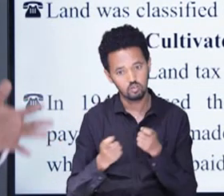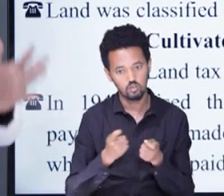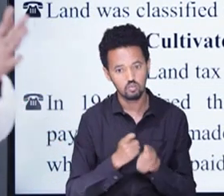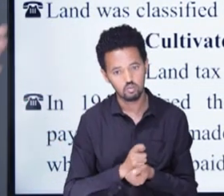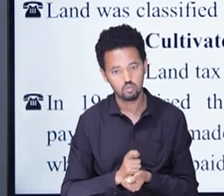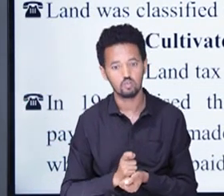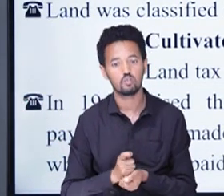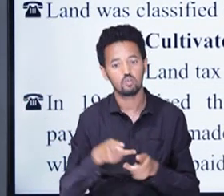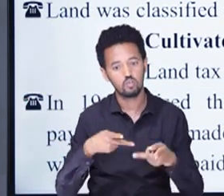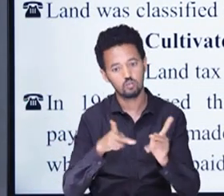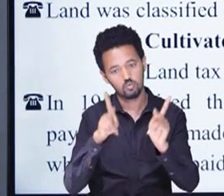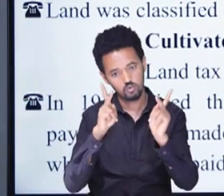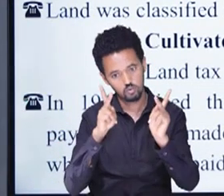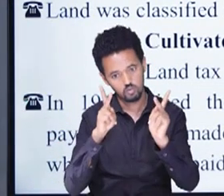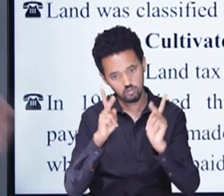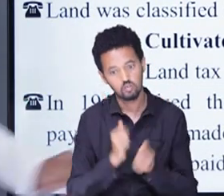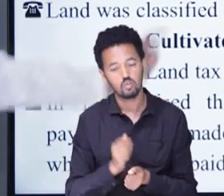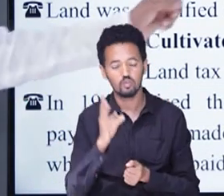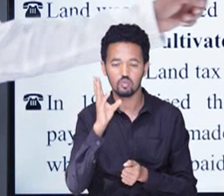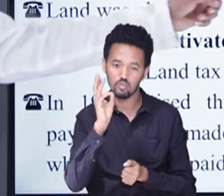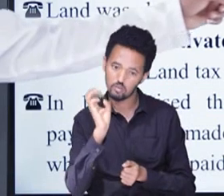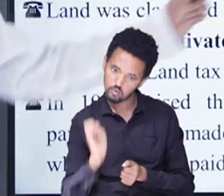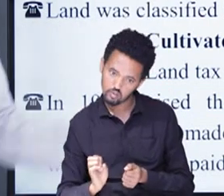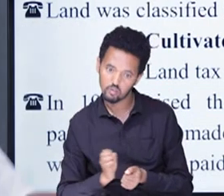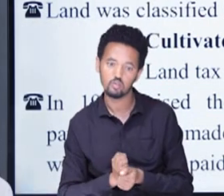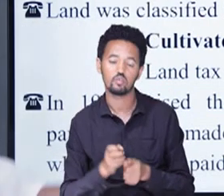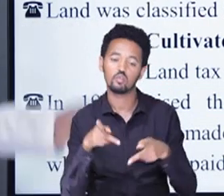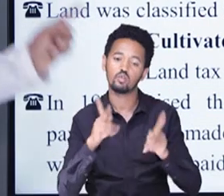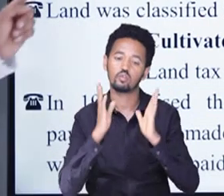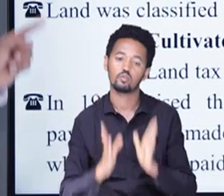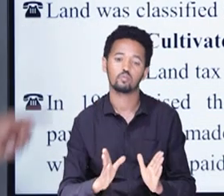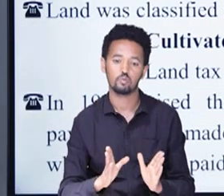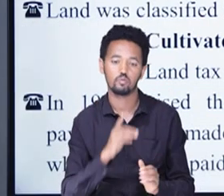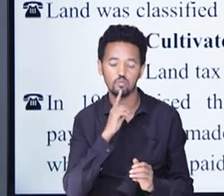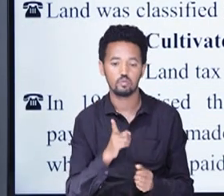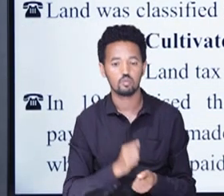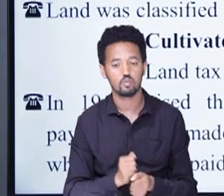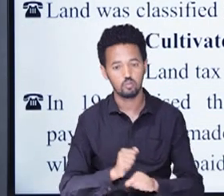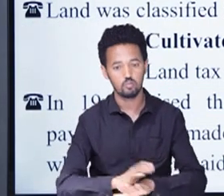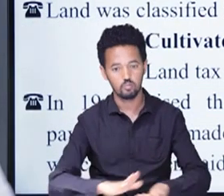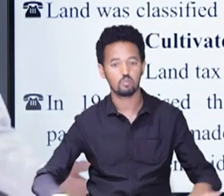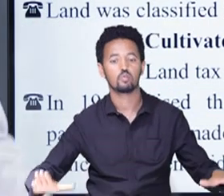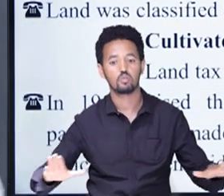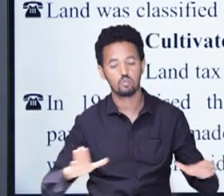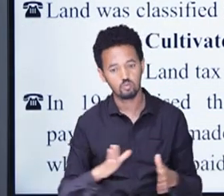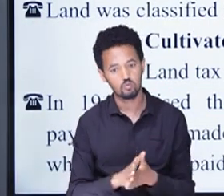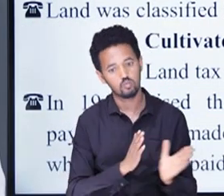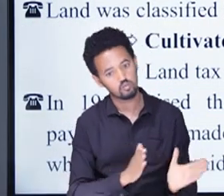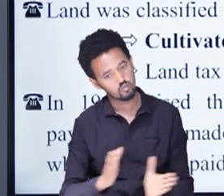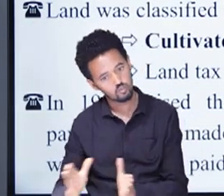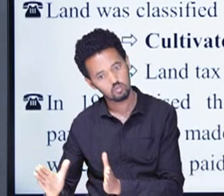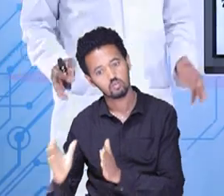agriculture. Ethiopia got 60% of GDP from agriculture. Land was classified into 3 during this